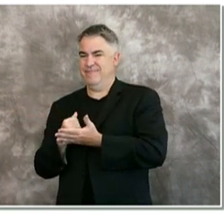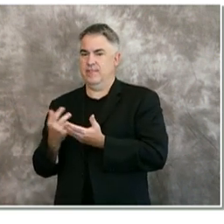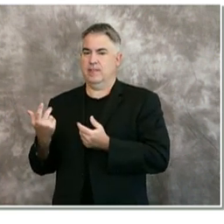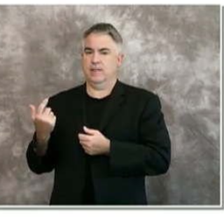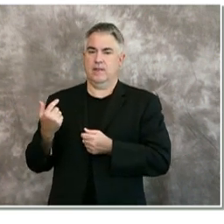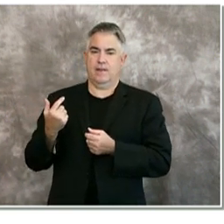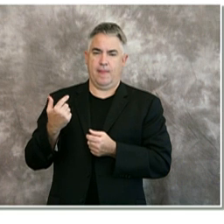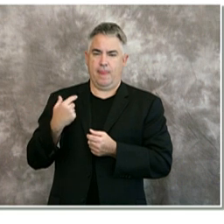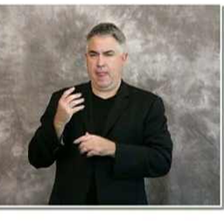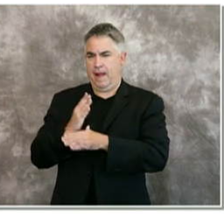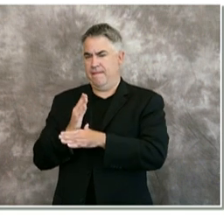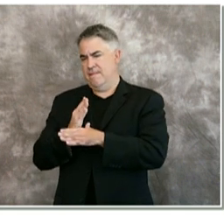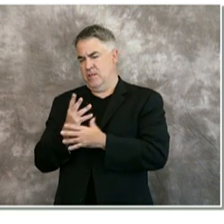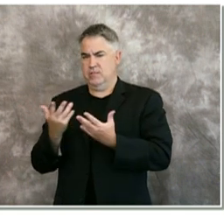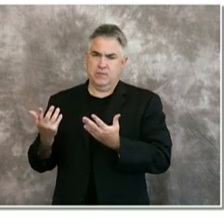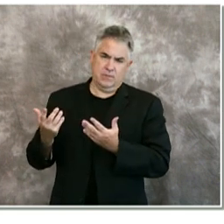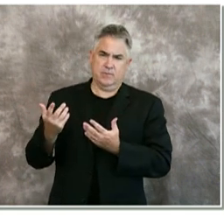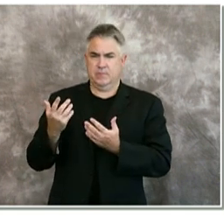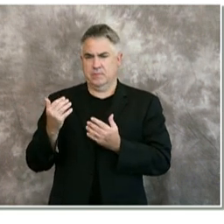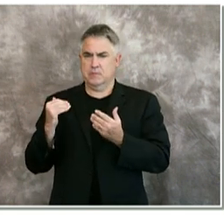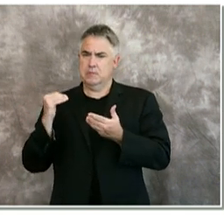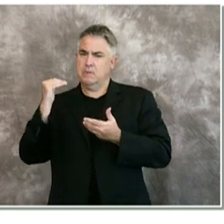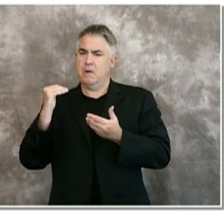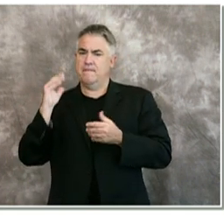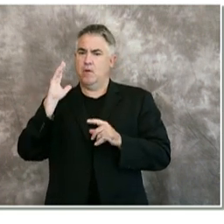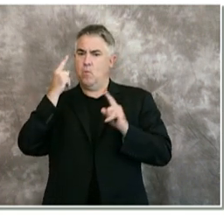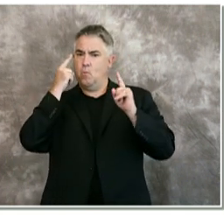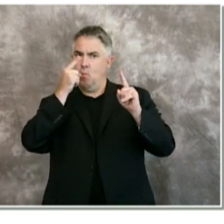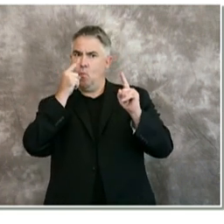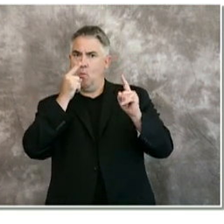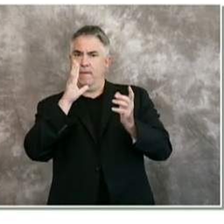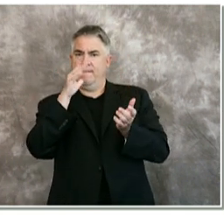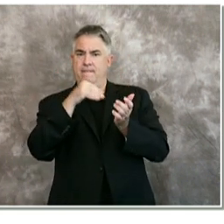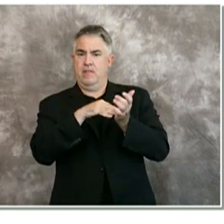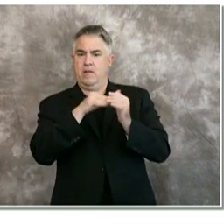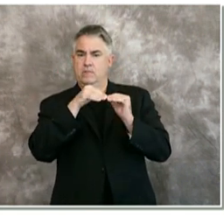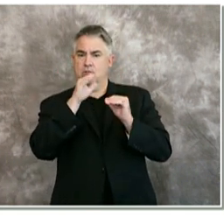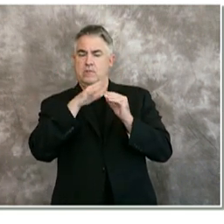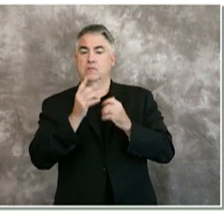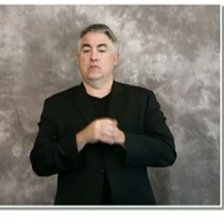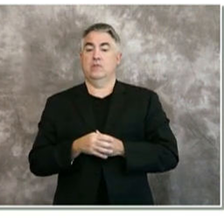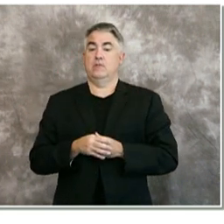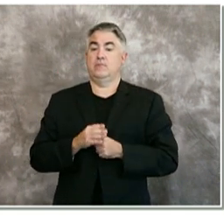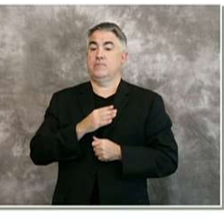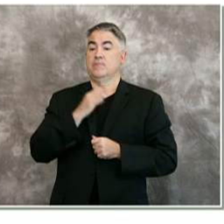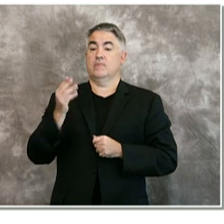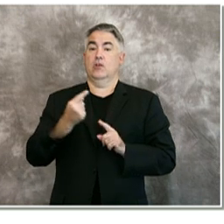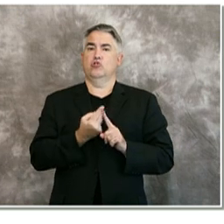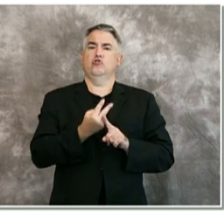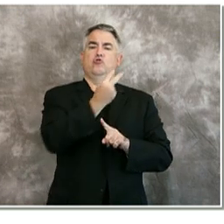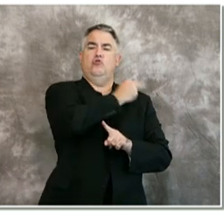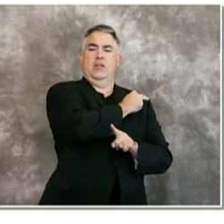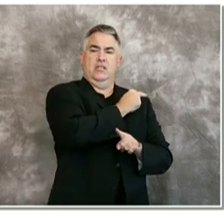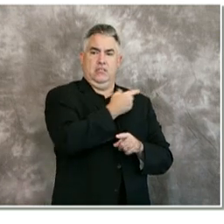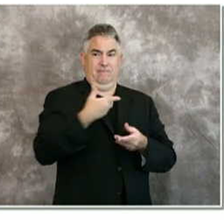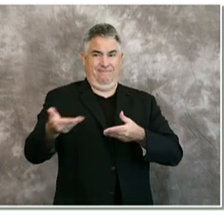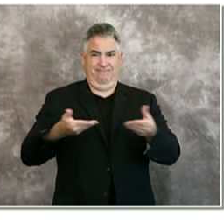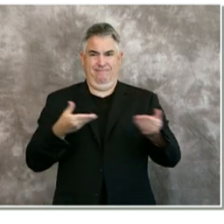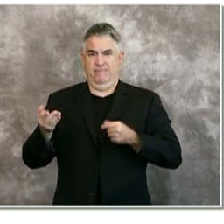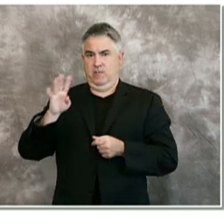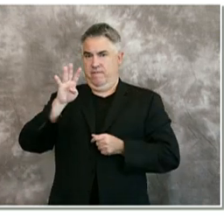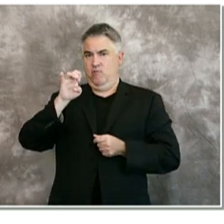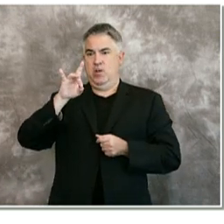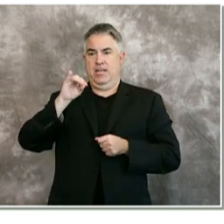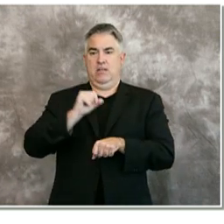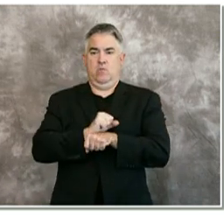average be well above our initial goal. And you see our contact tracers there, investigations being performed, and our public health